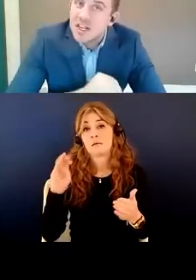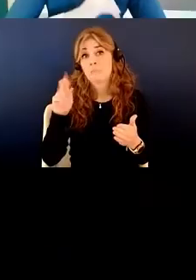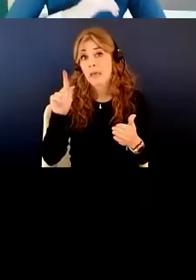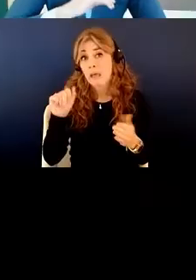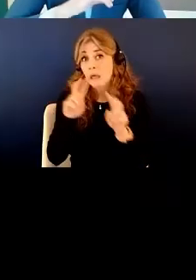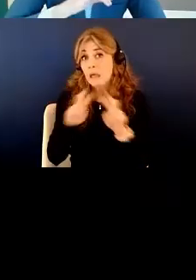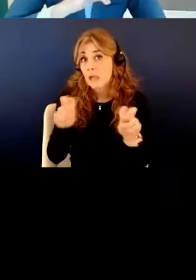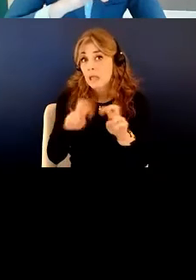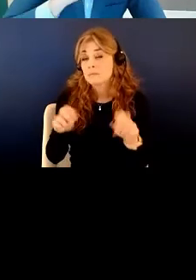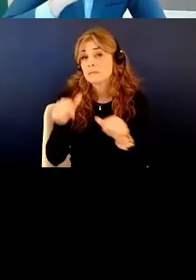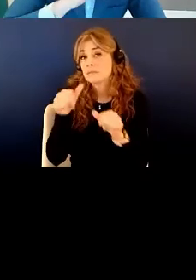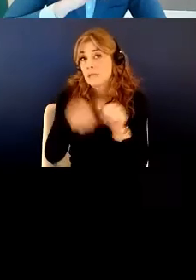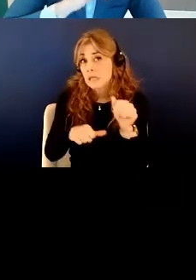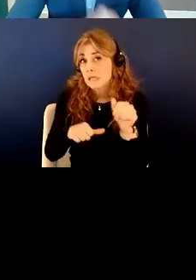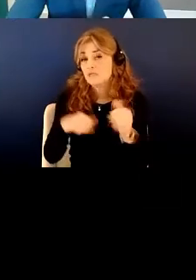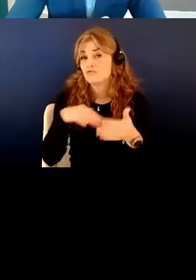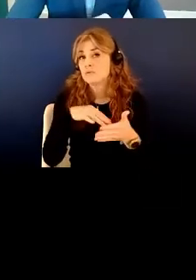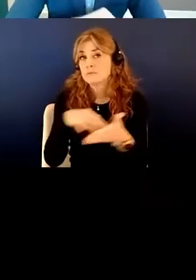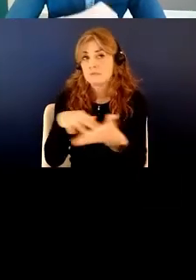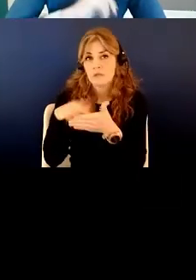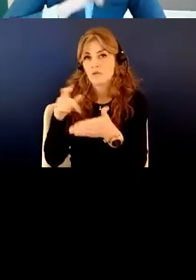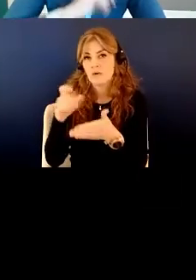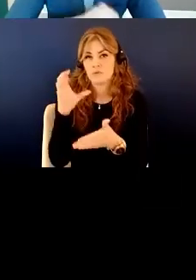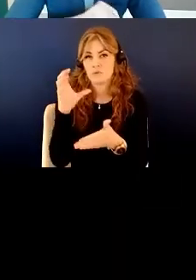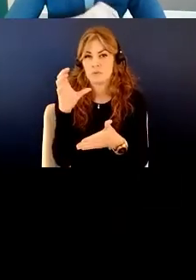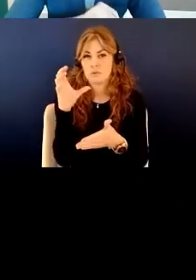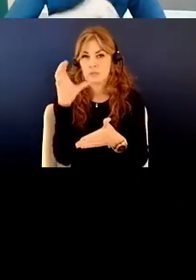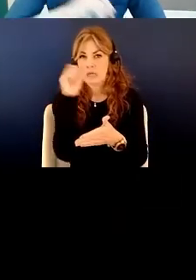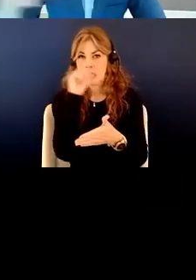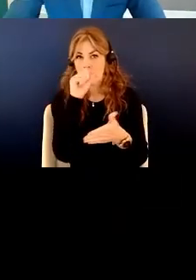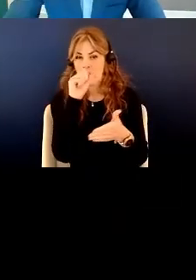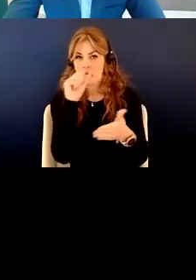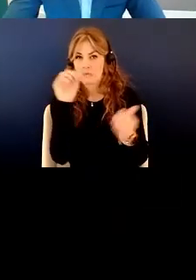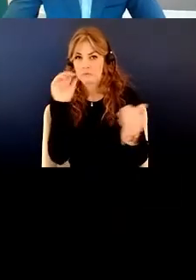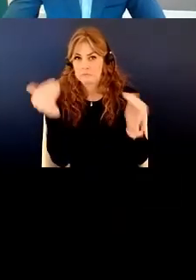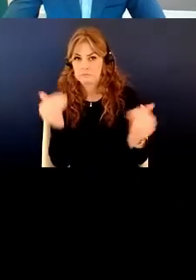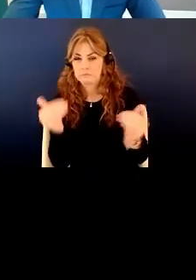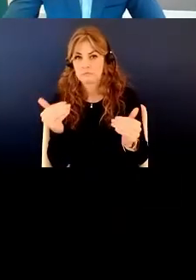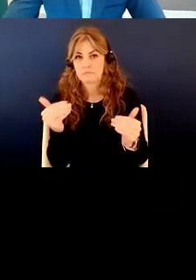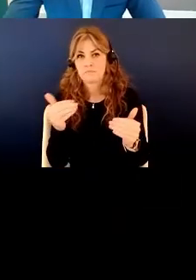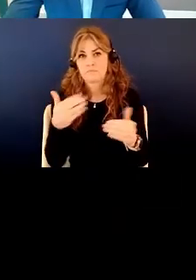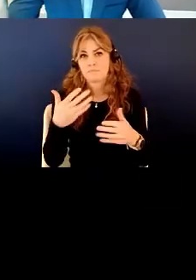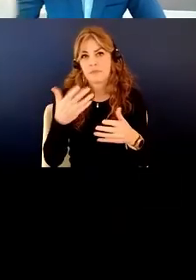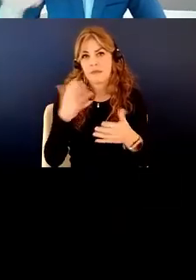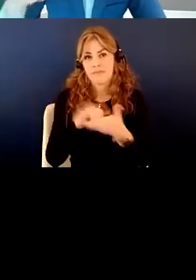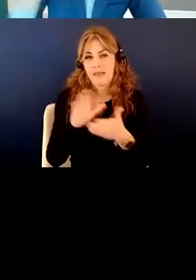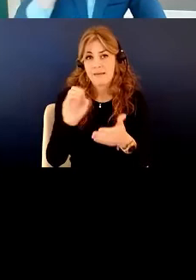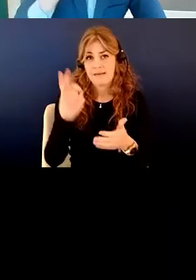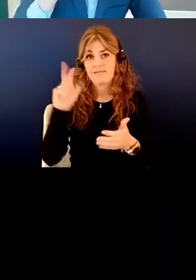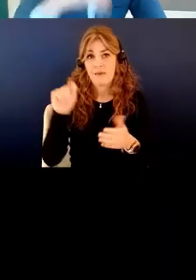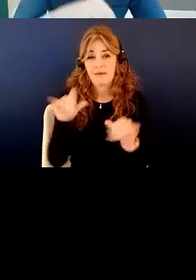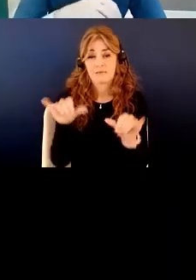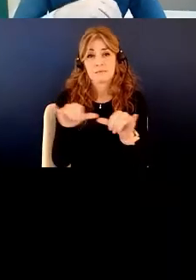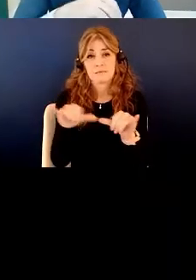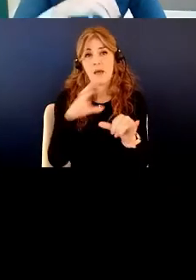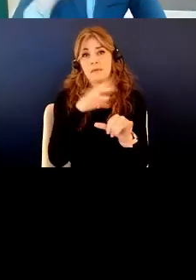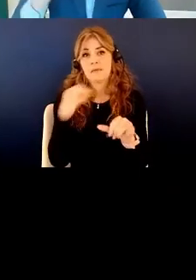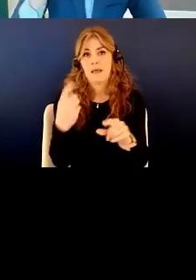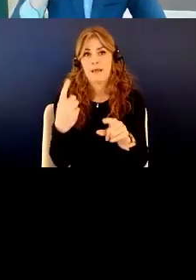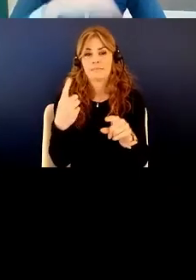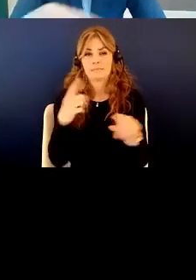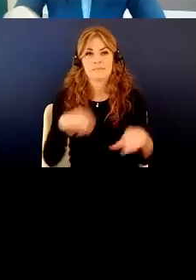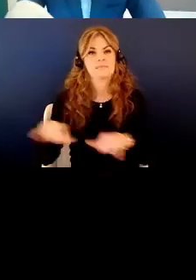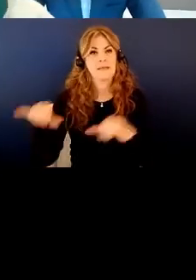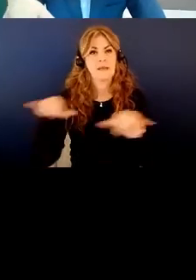single study you have to be able to estimate an effect size and a standard error. And those effect